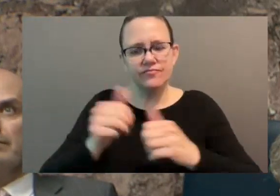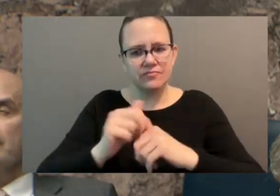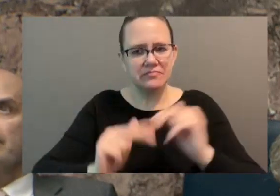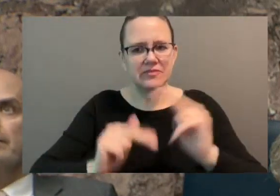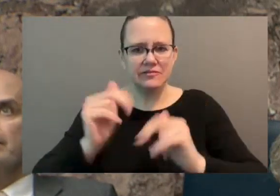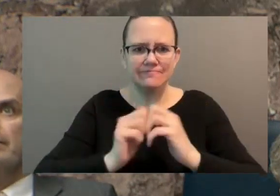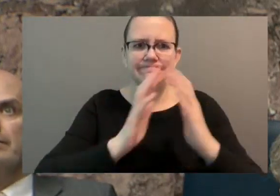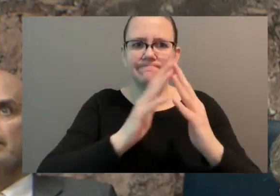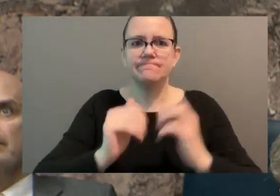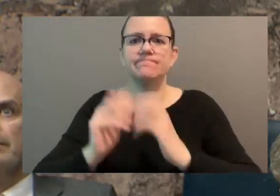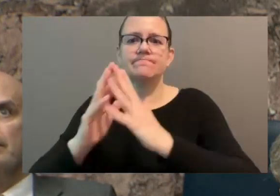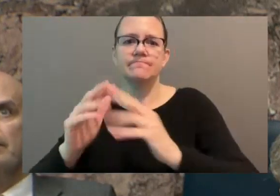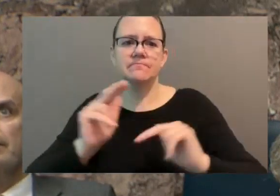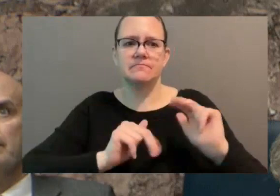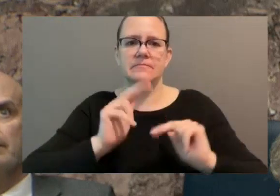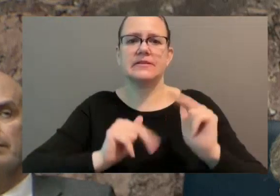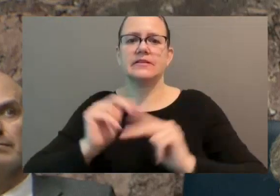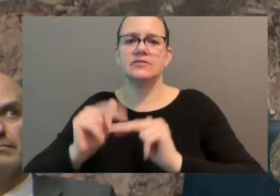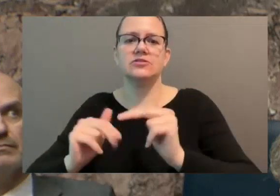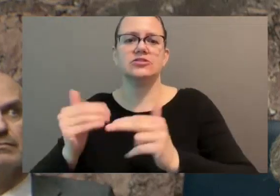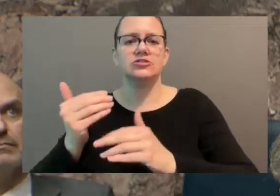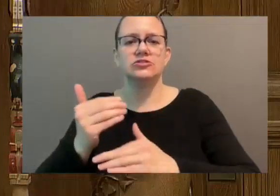Members will come to order. Members.